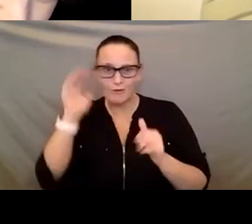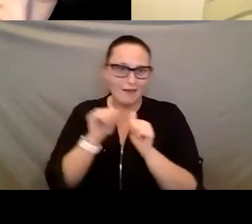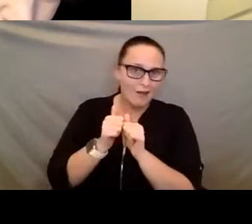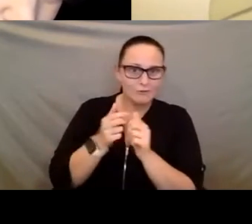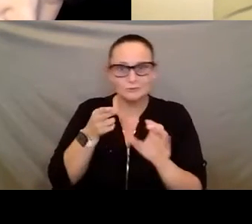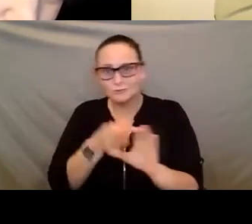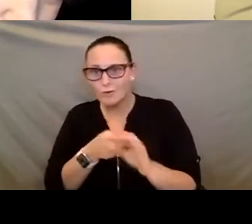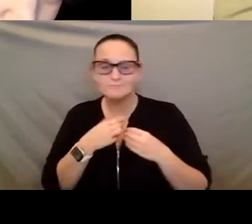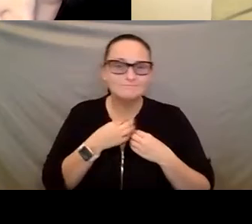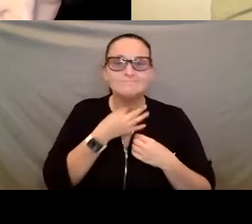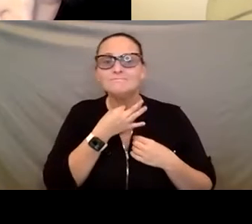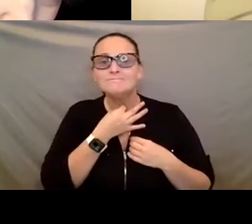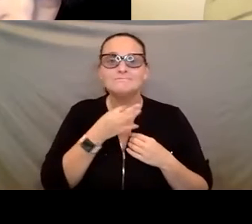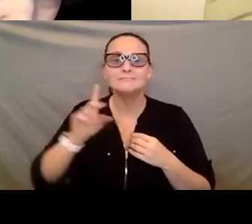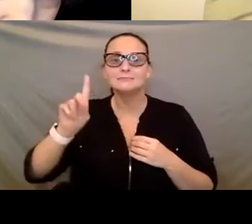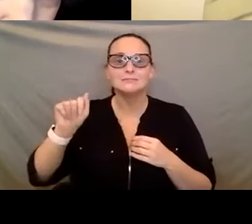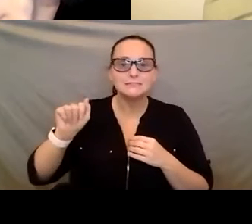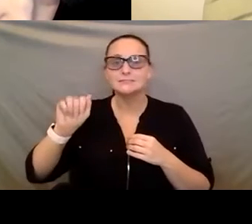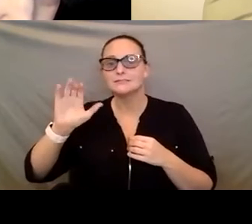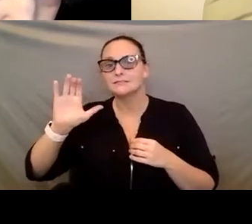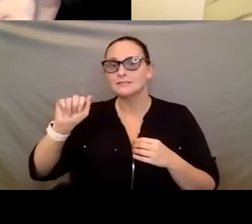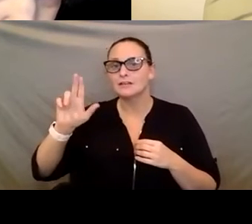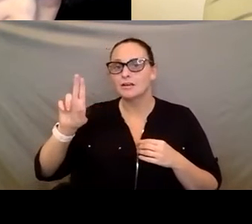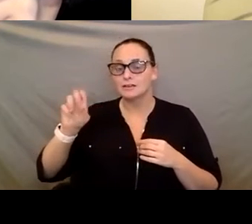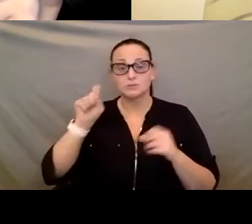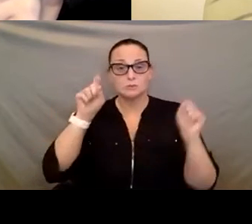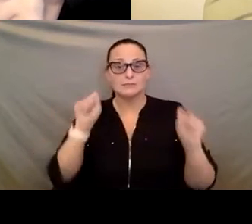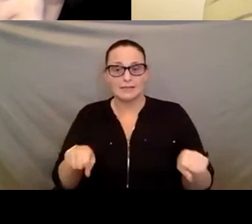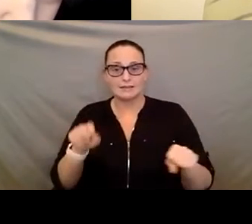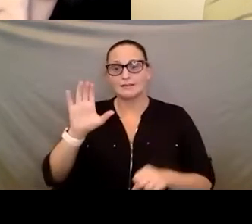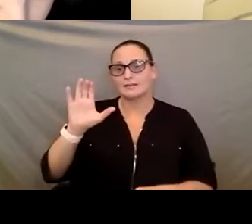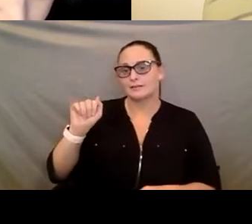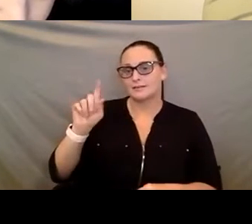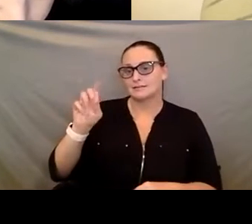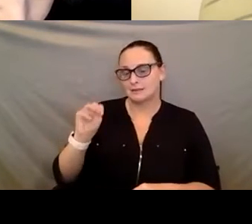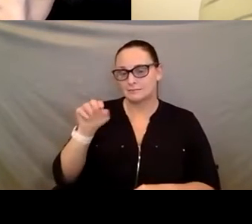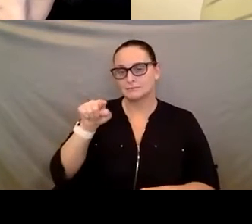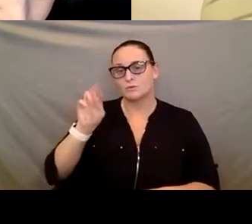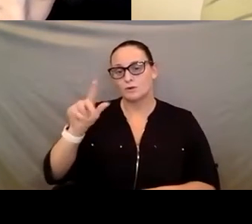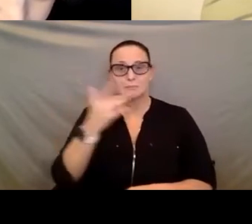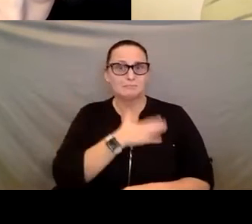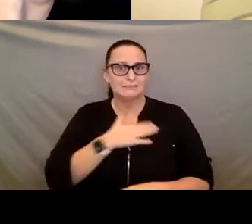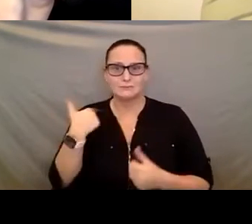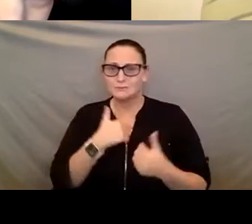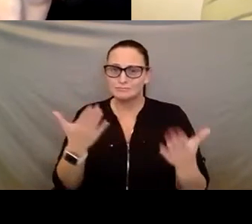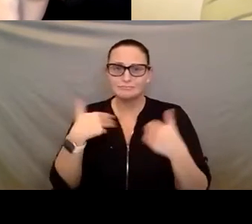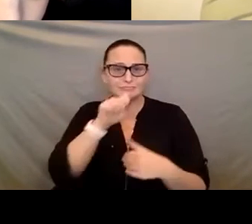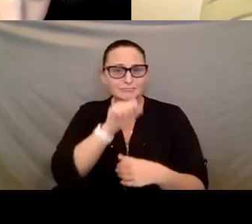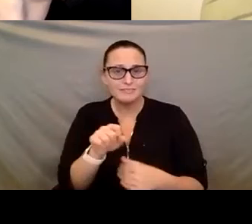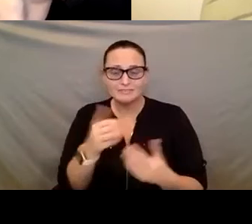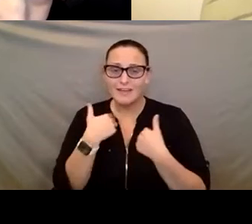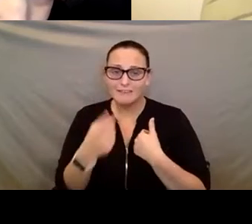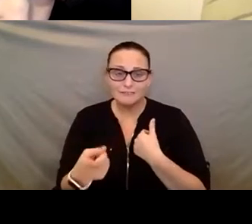join the Disabilities Caucus, and you can join at CADEM.org. So please do that. We'd love to have you.